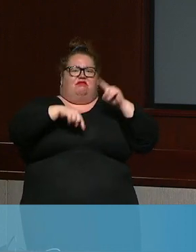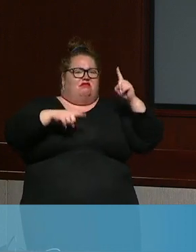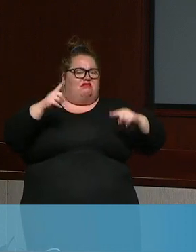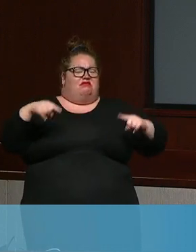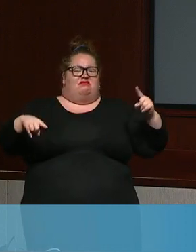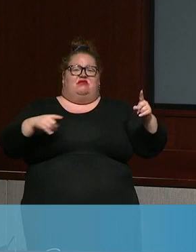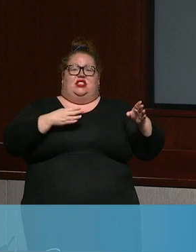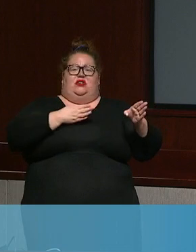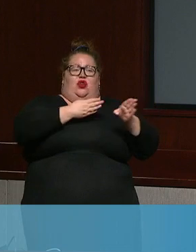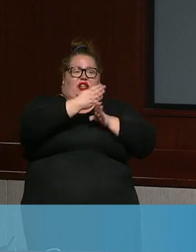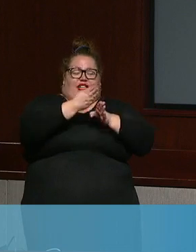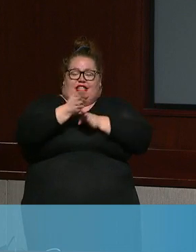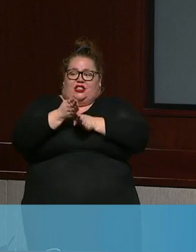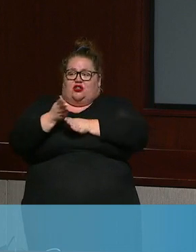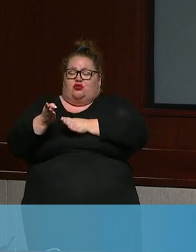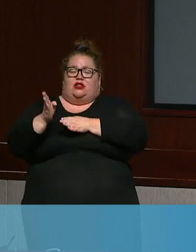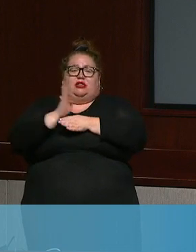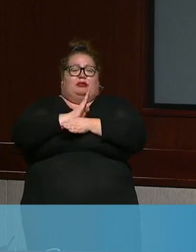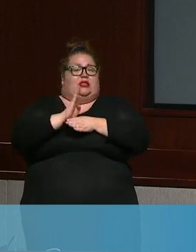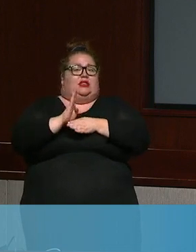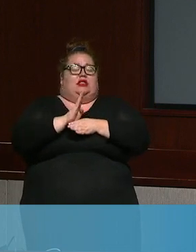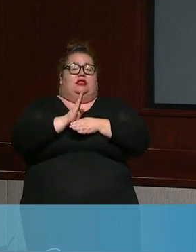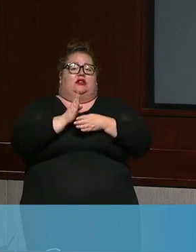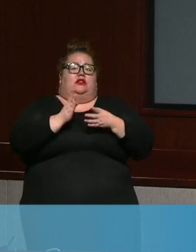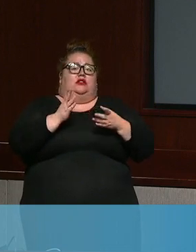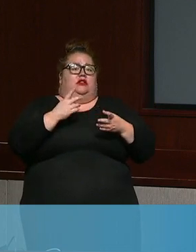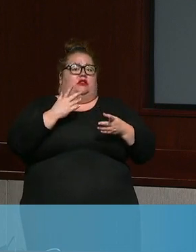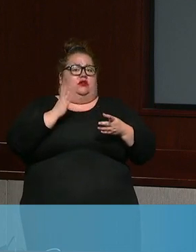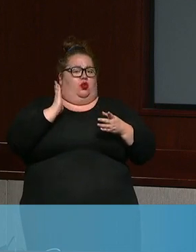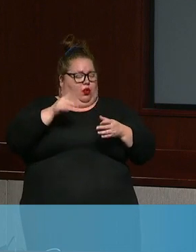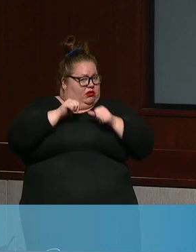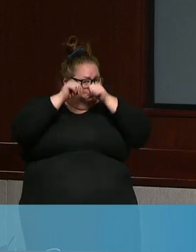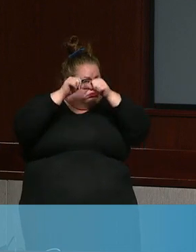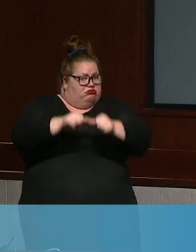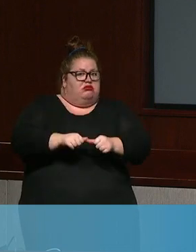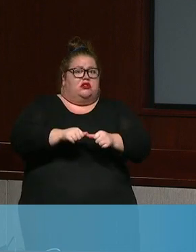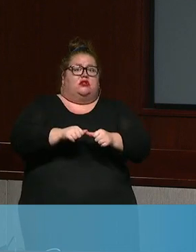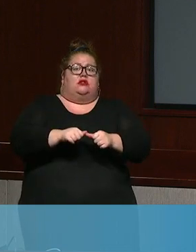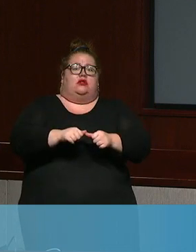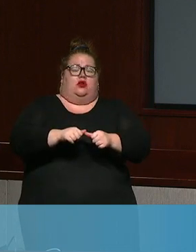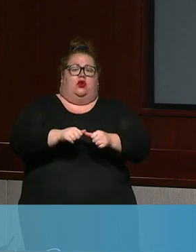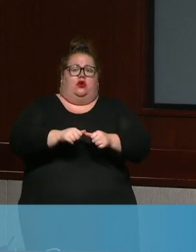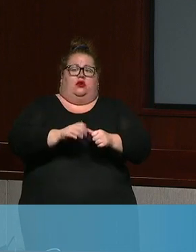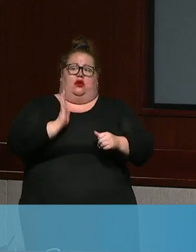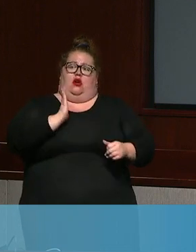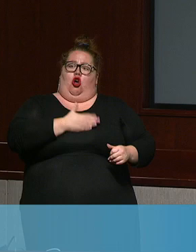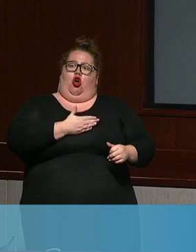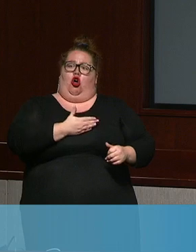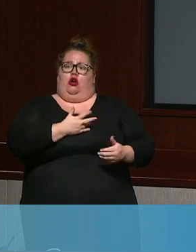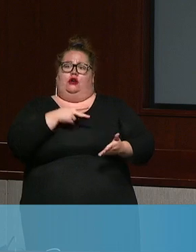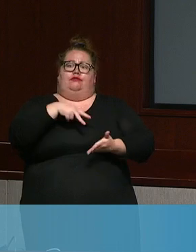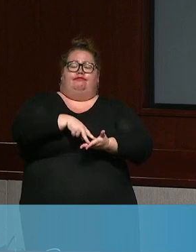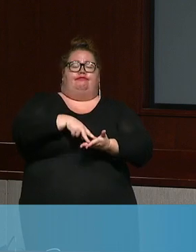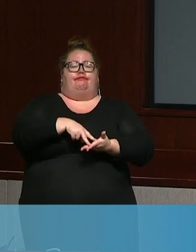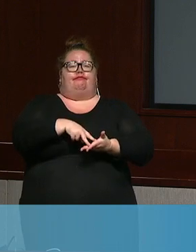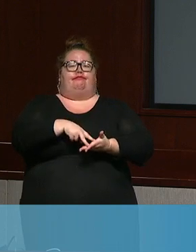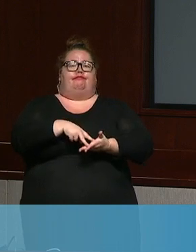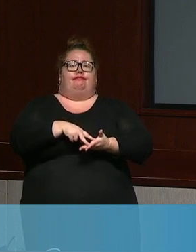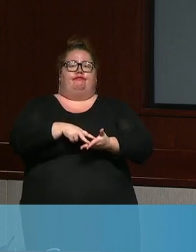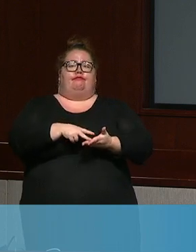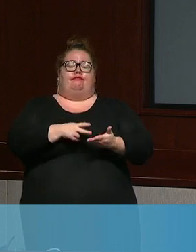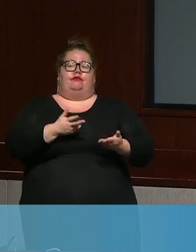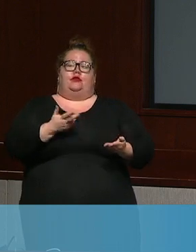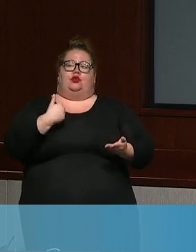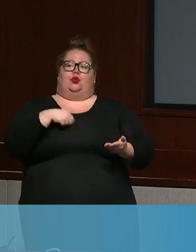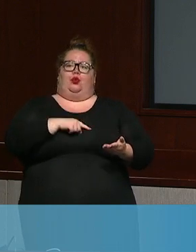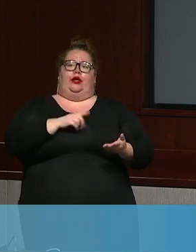here in Kern. We continue to do that. And again, our position is that we communicate to the